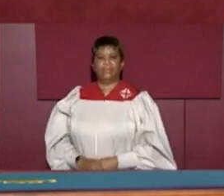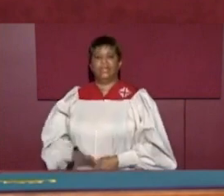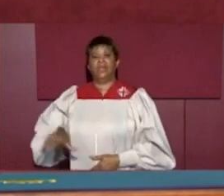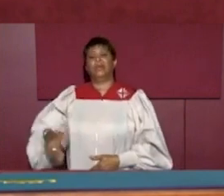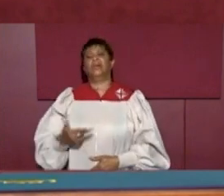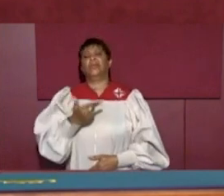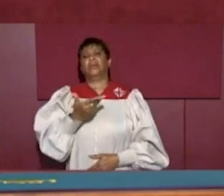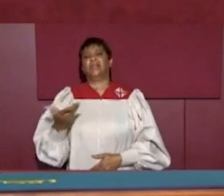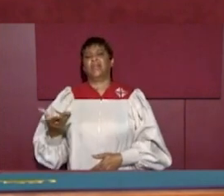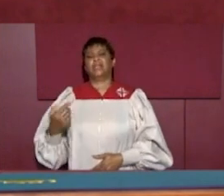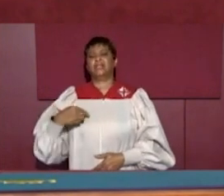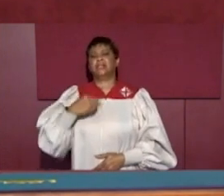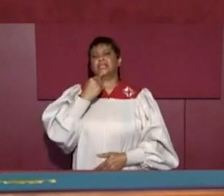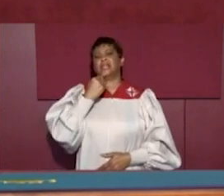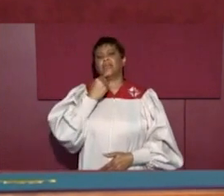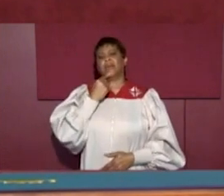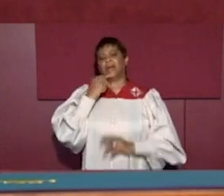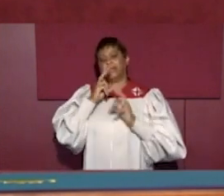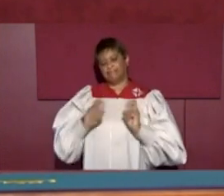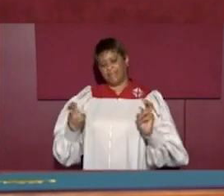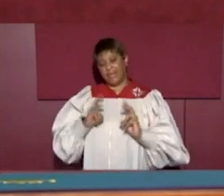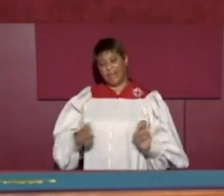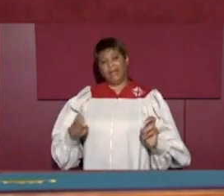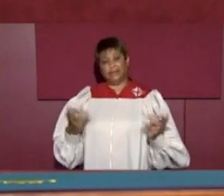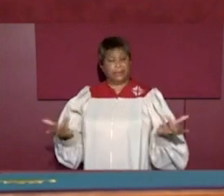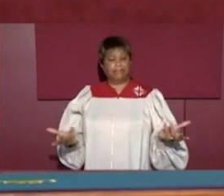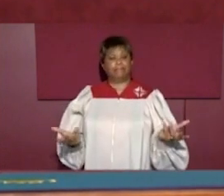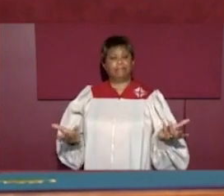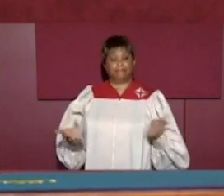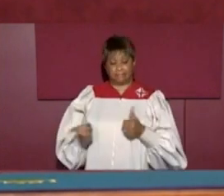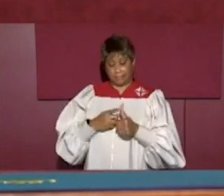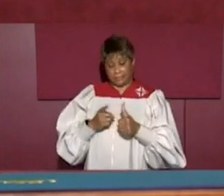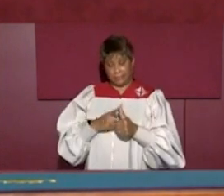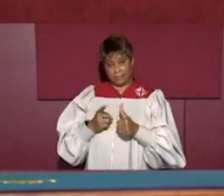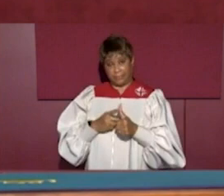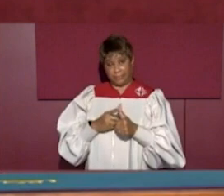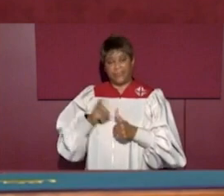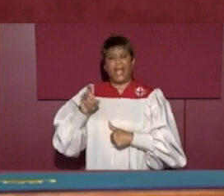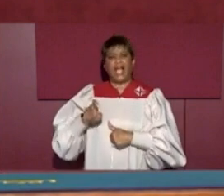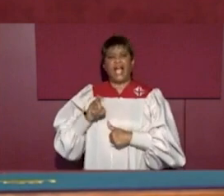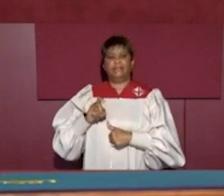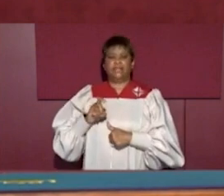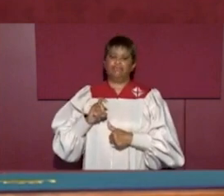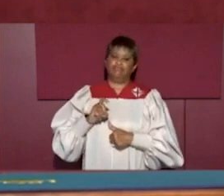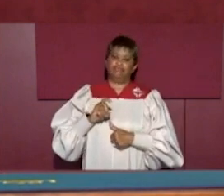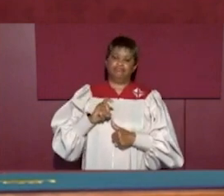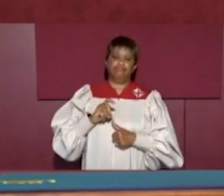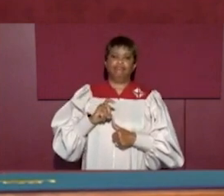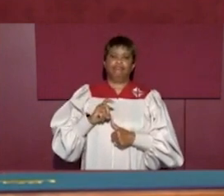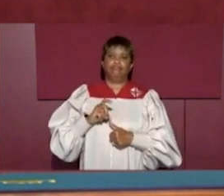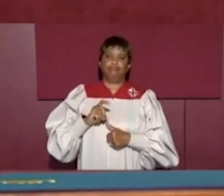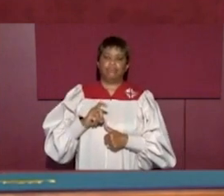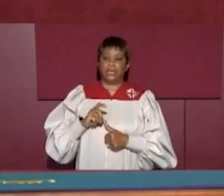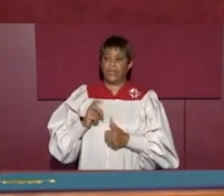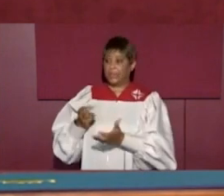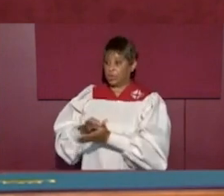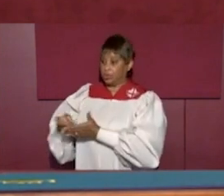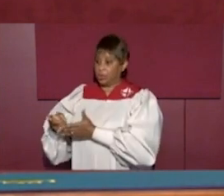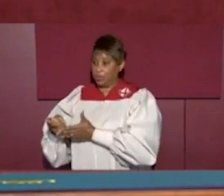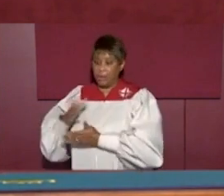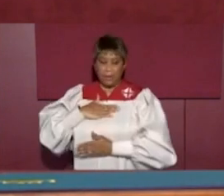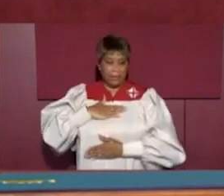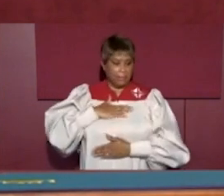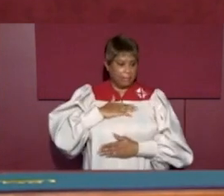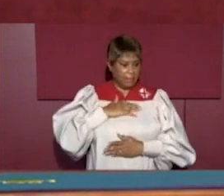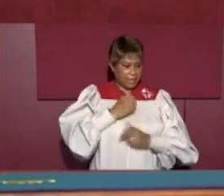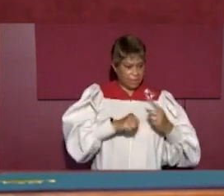three things that we said we were going to look at in this subtitle. The first is that I have to reconcile my situation with the truth.